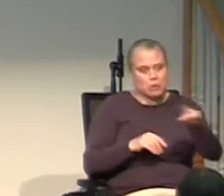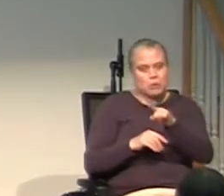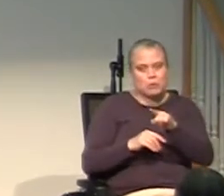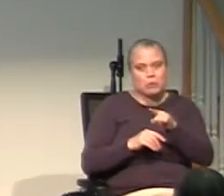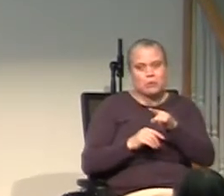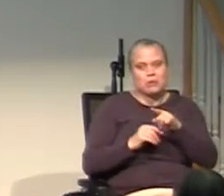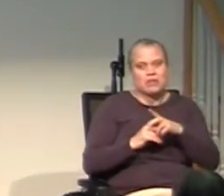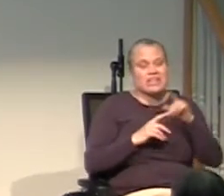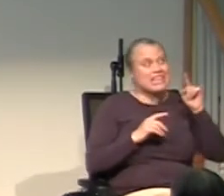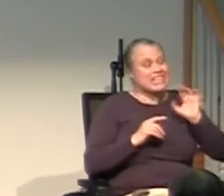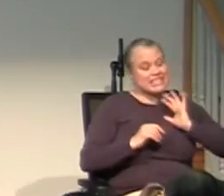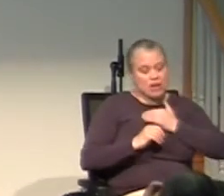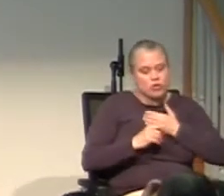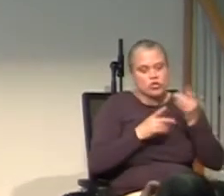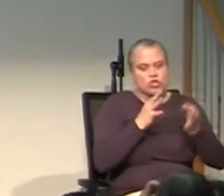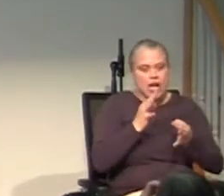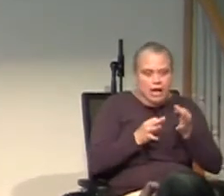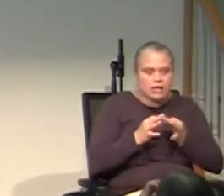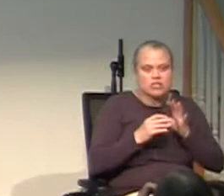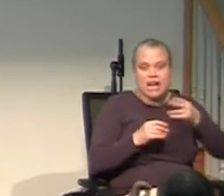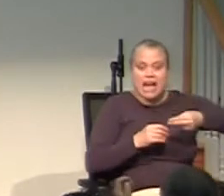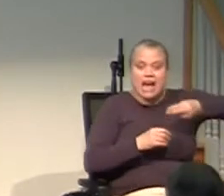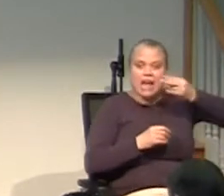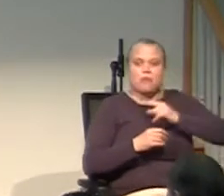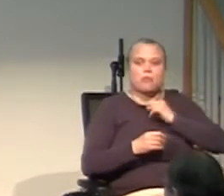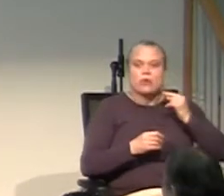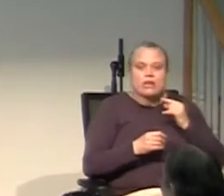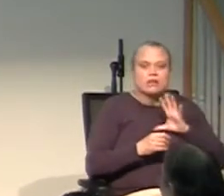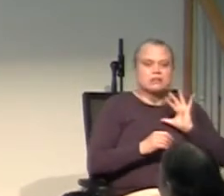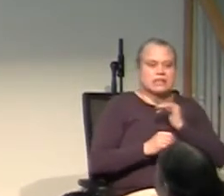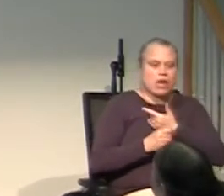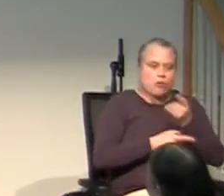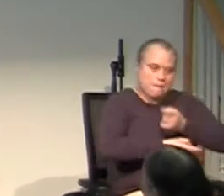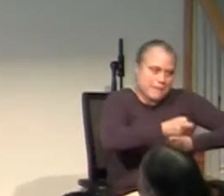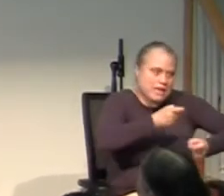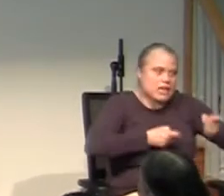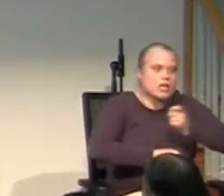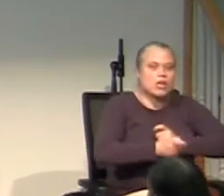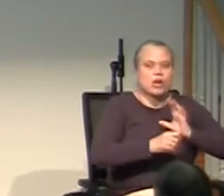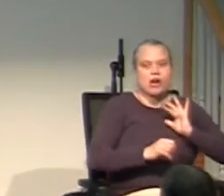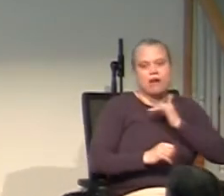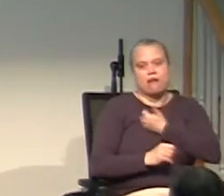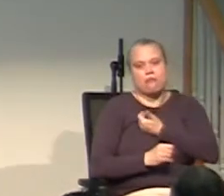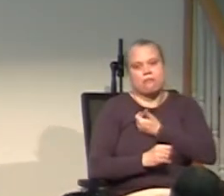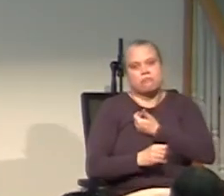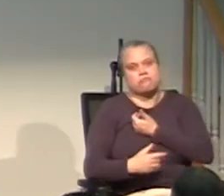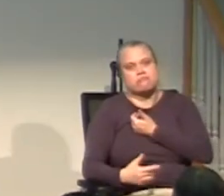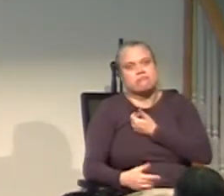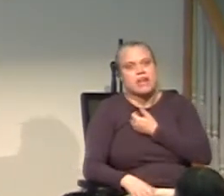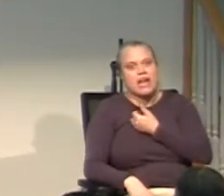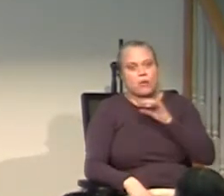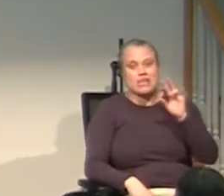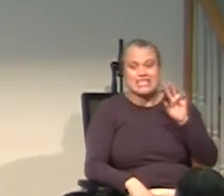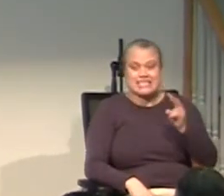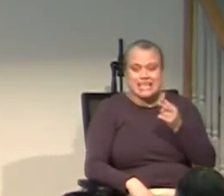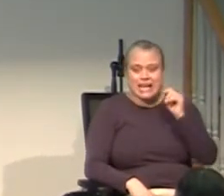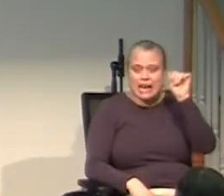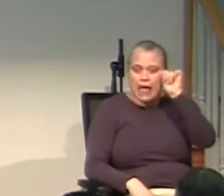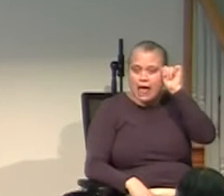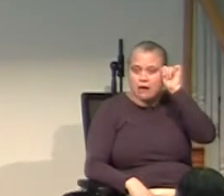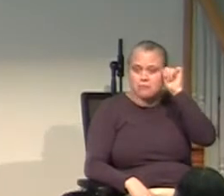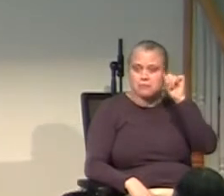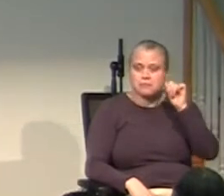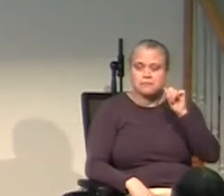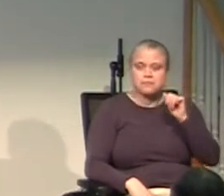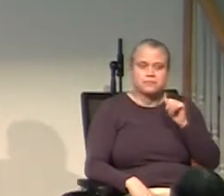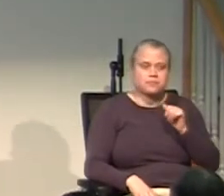he's our high priest. And he's our mediator. And he is our Adam, the second Adam. Now, there's another one. This is one